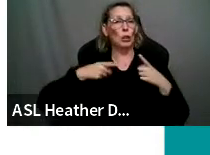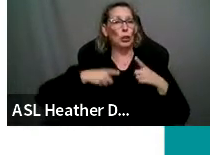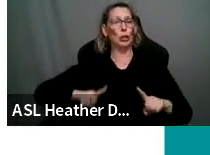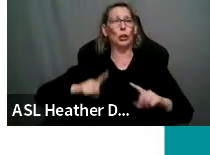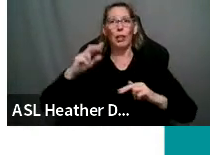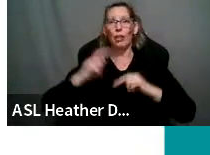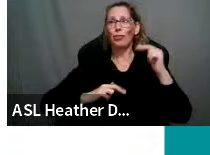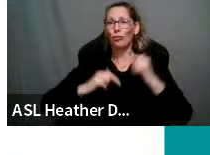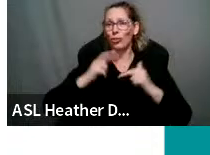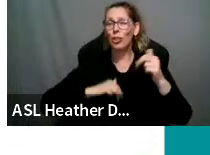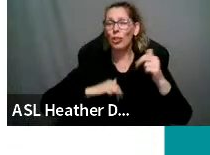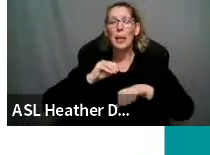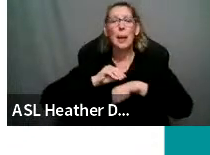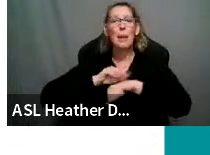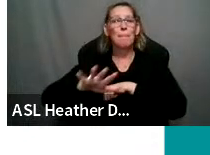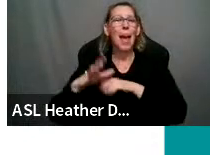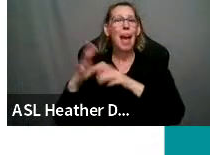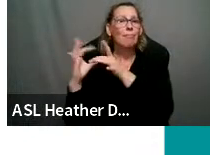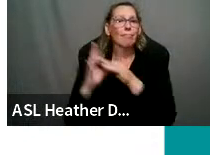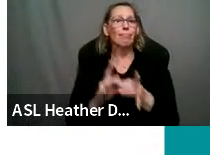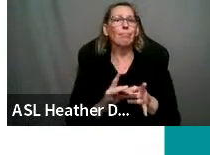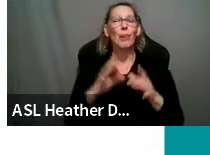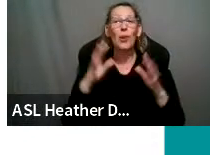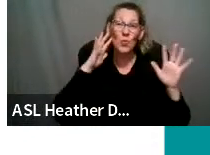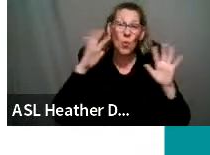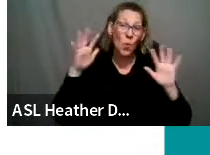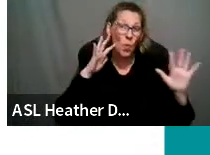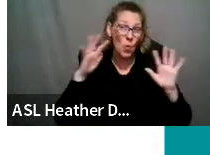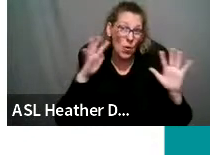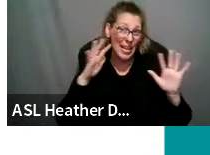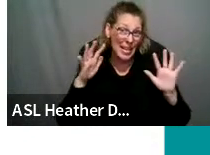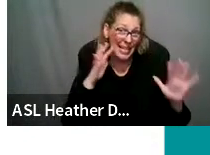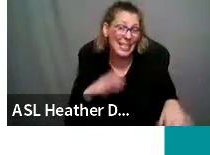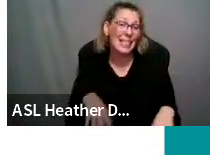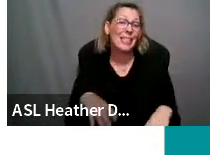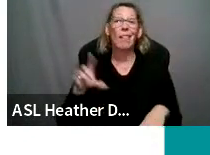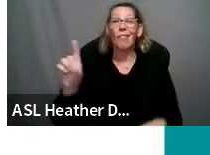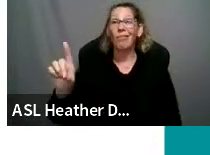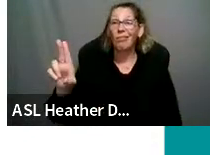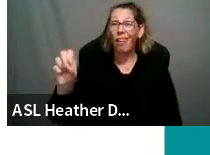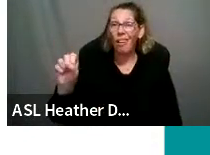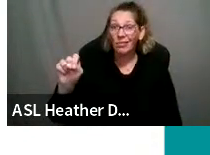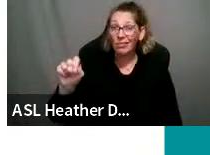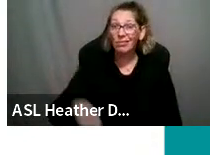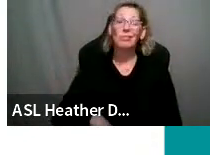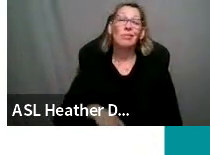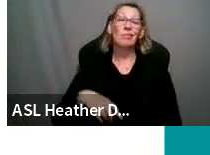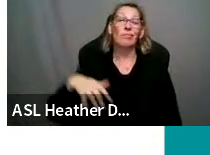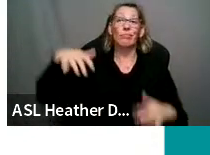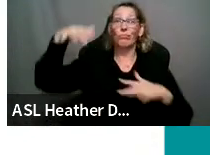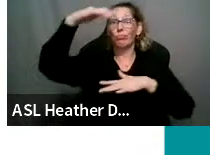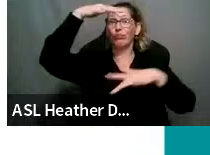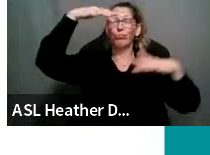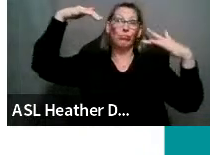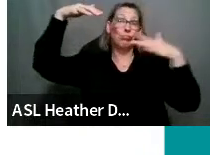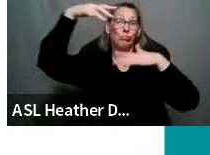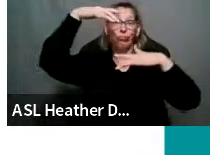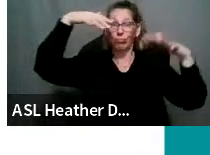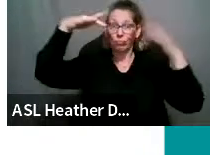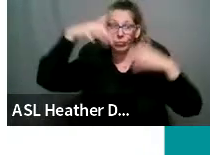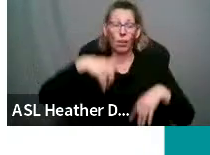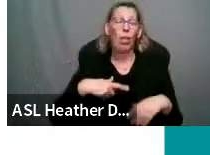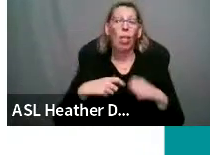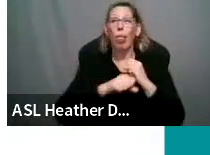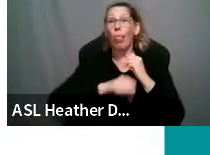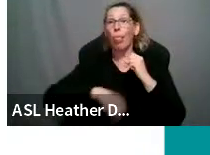of impacts, particularly related to noise, dust in the air, delays